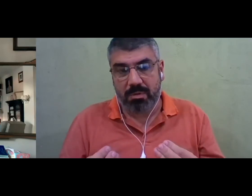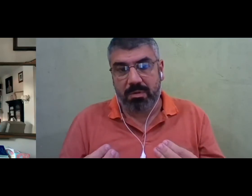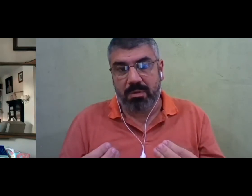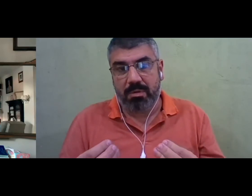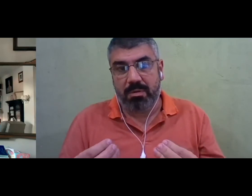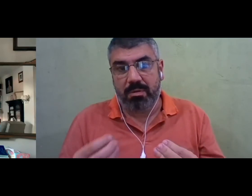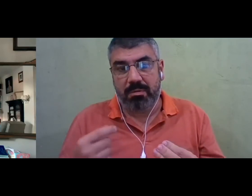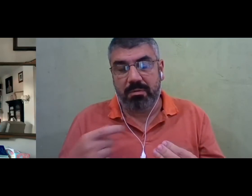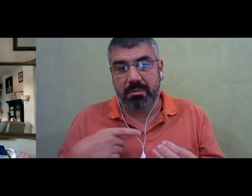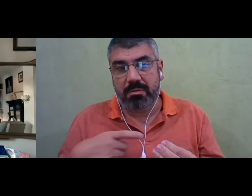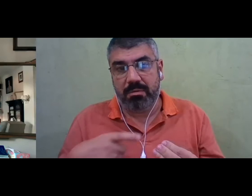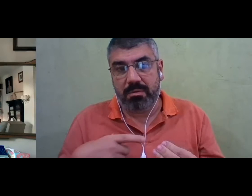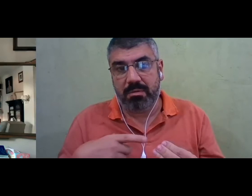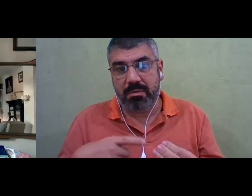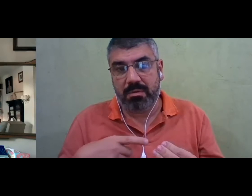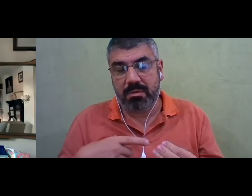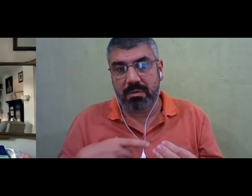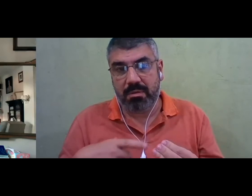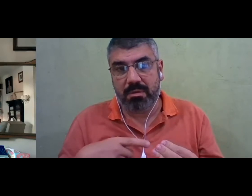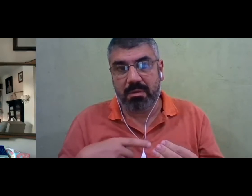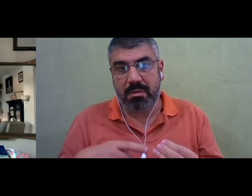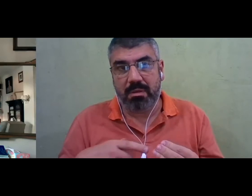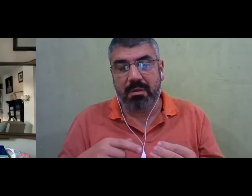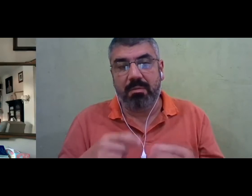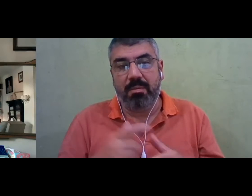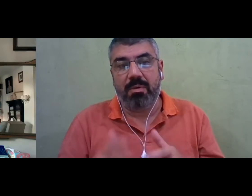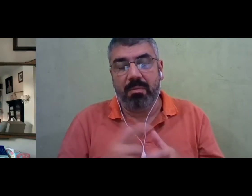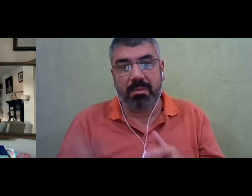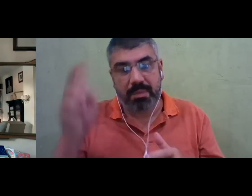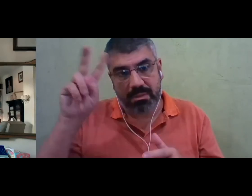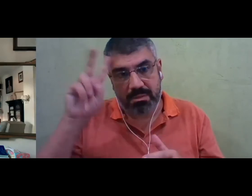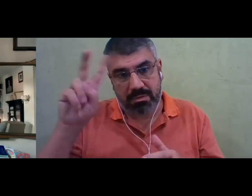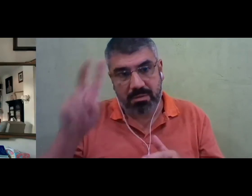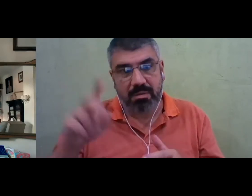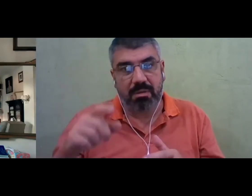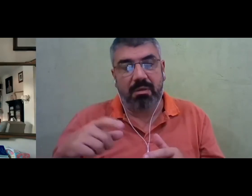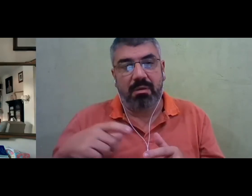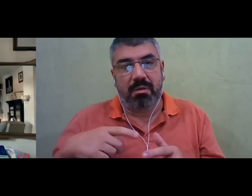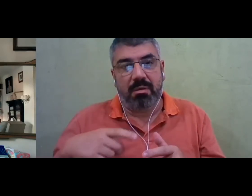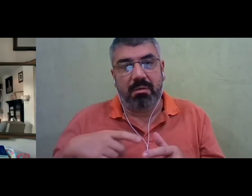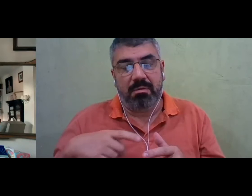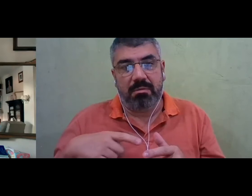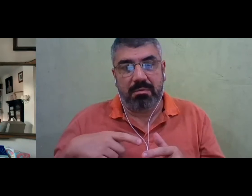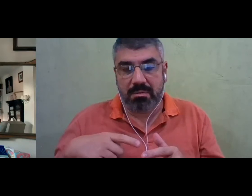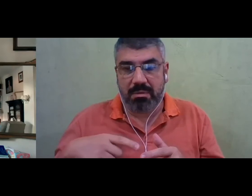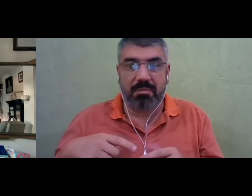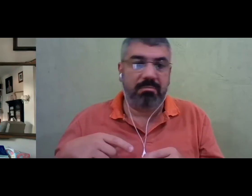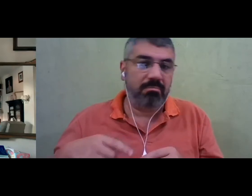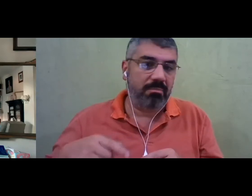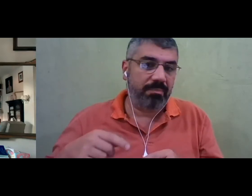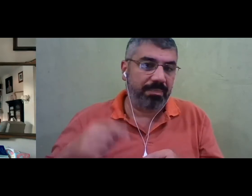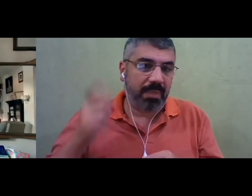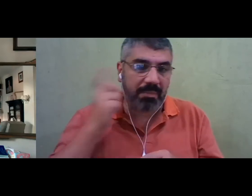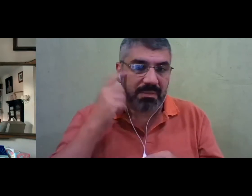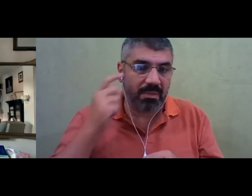very powerful point, Chris. If we go back to history, we can go back and back and back and back and back. In actual fact,